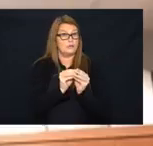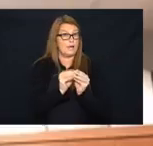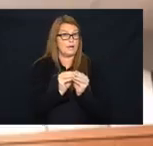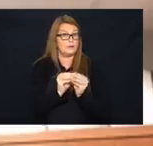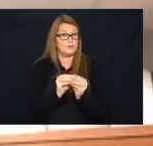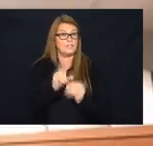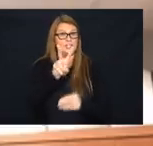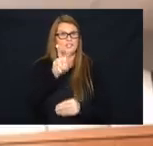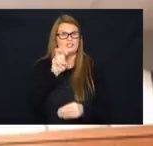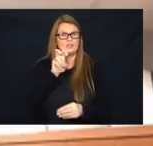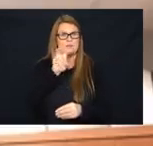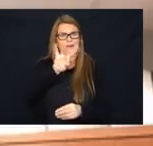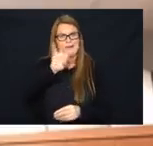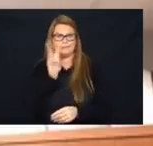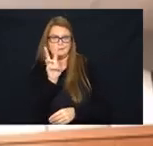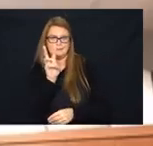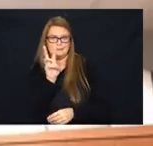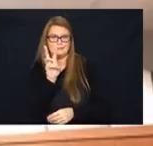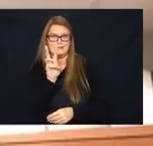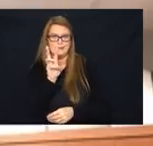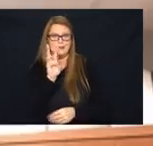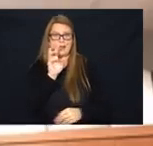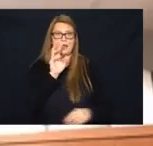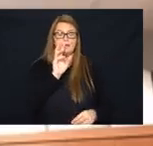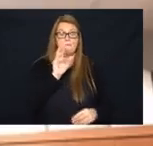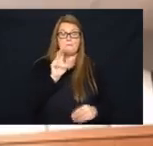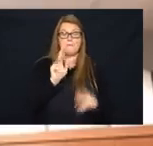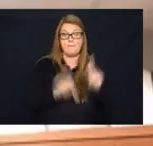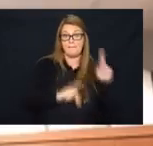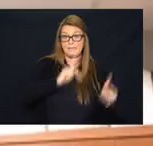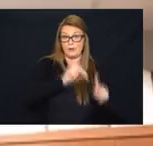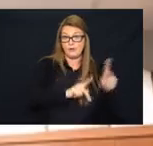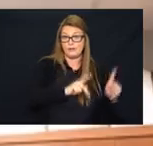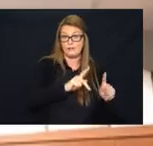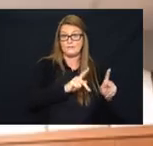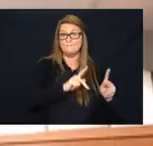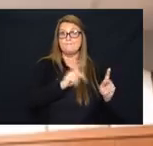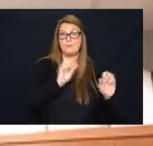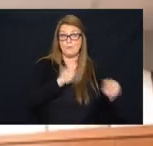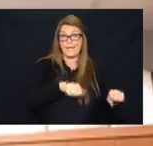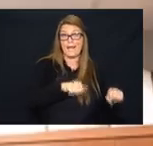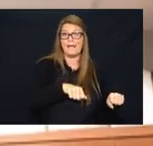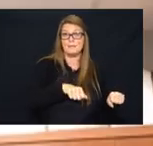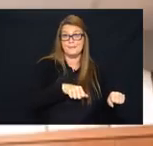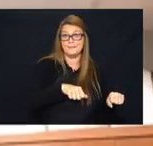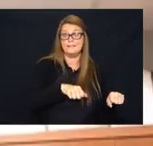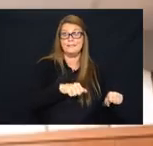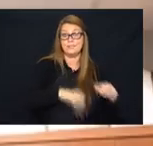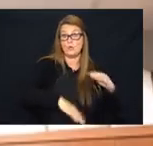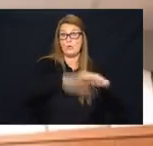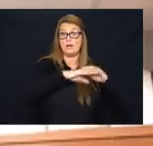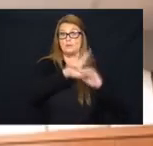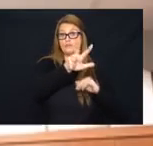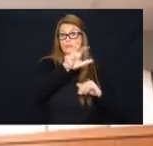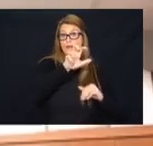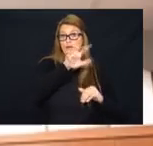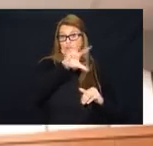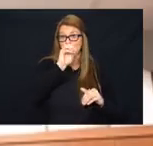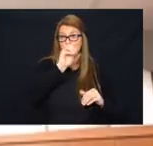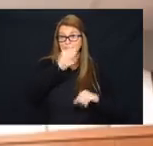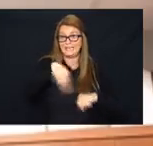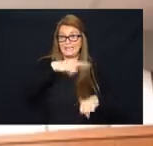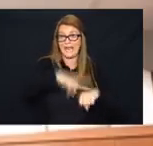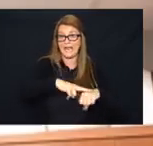to 286 personnel. We have the ability to go up to 350